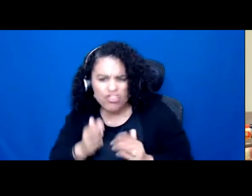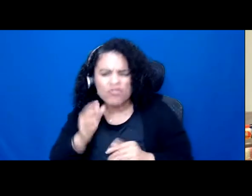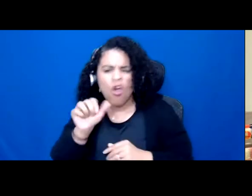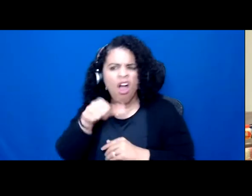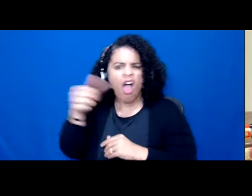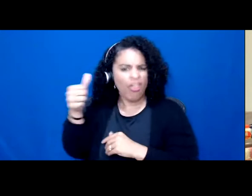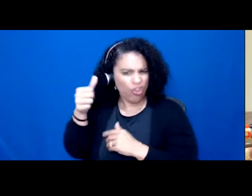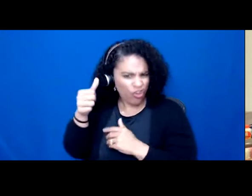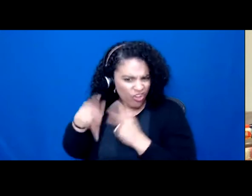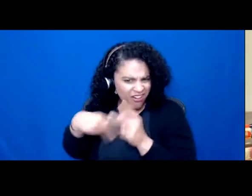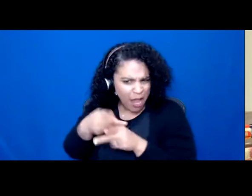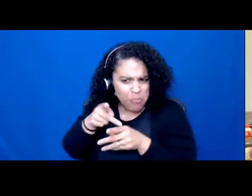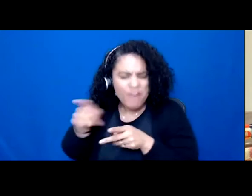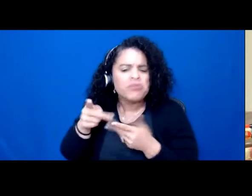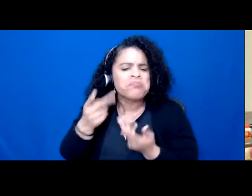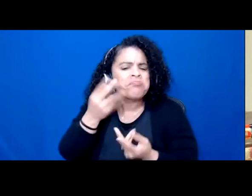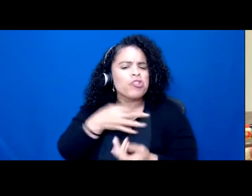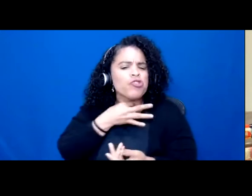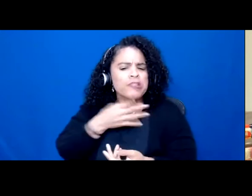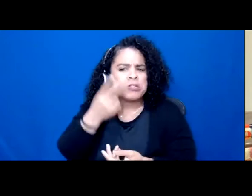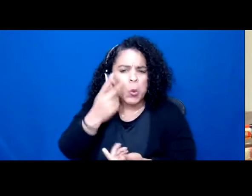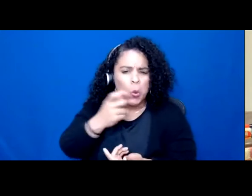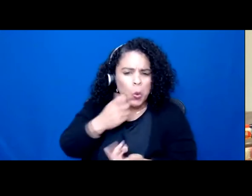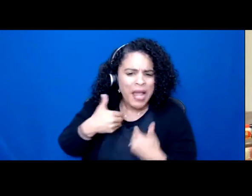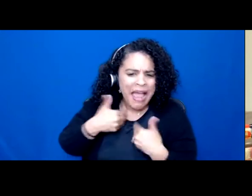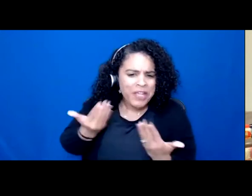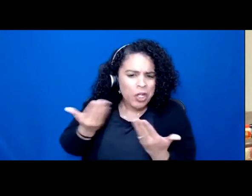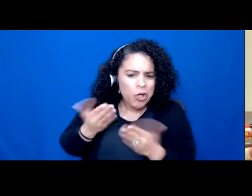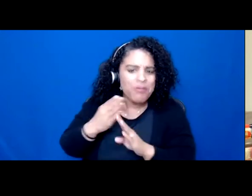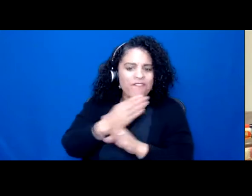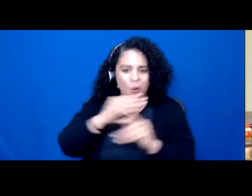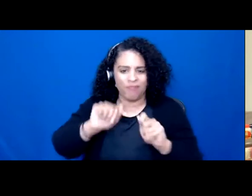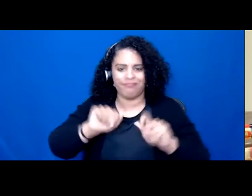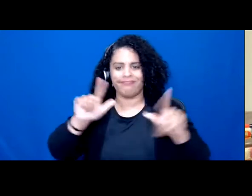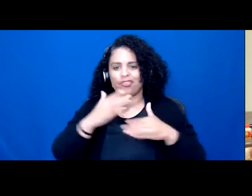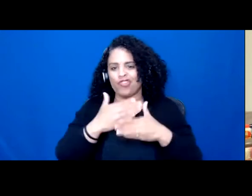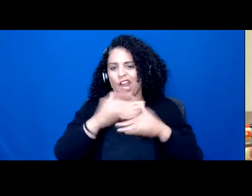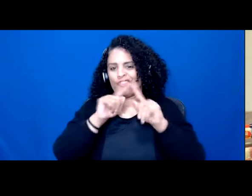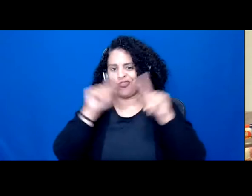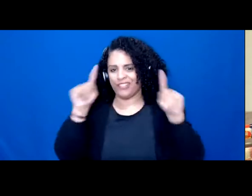professional? I'm just curious to see who we have here tonight before I share my screen.